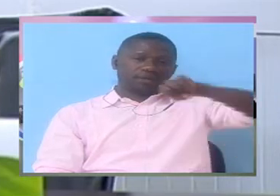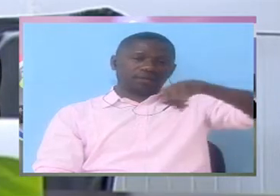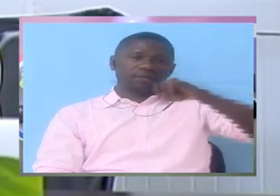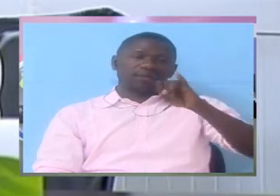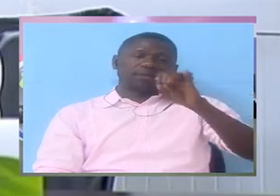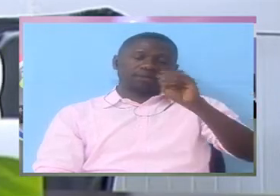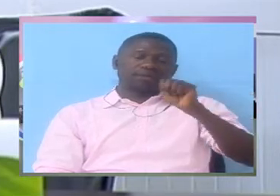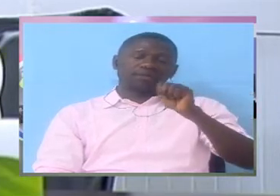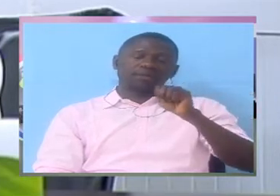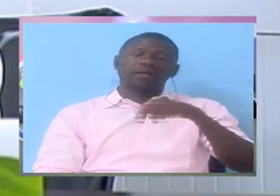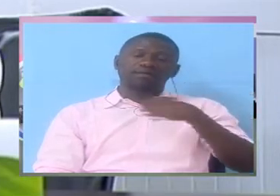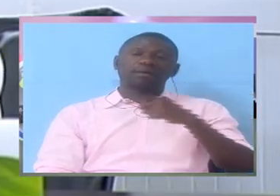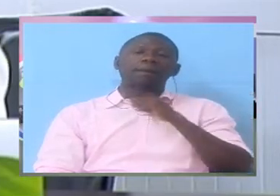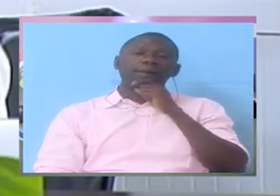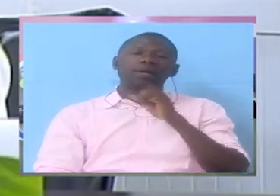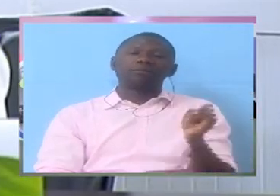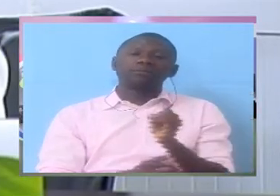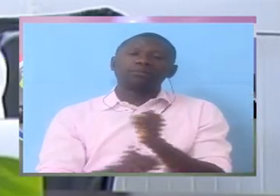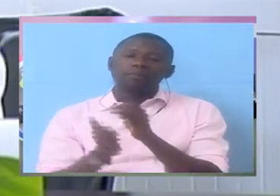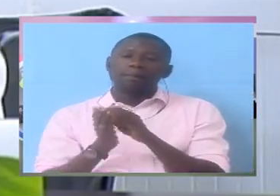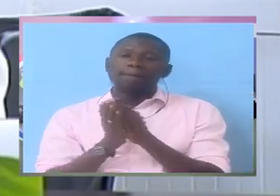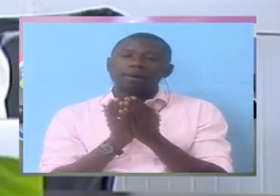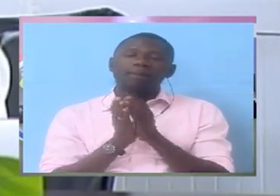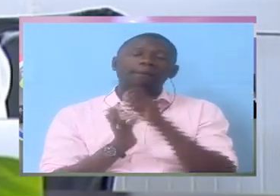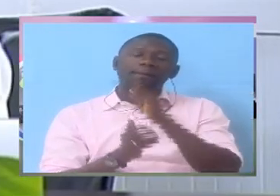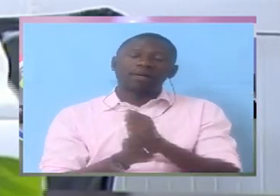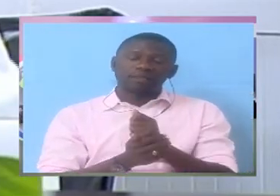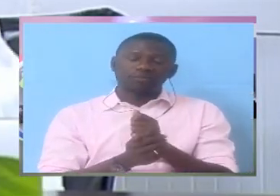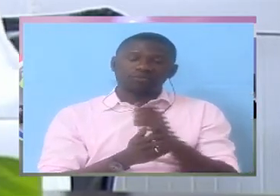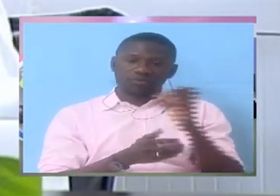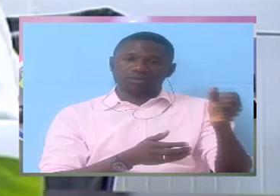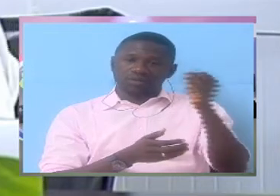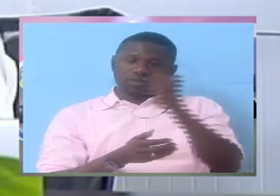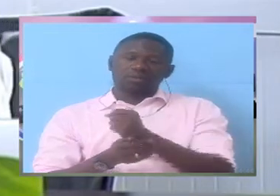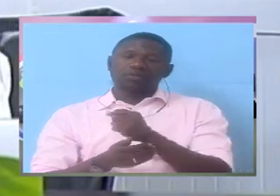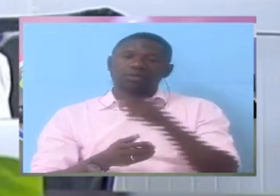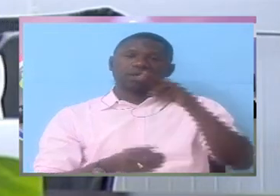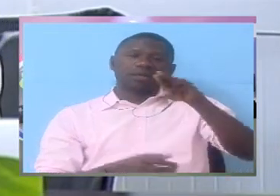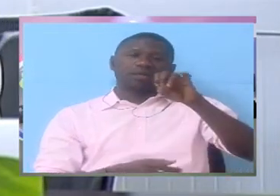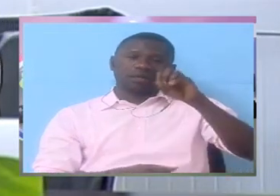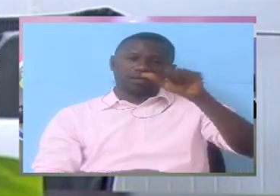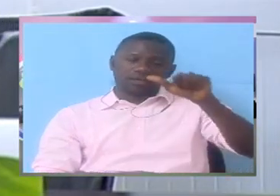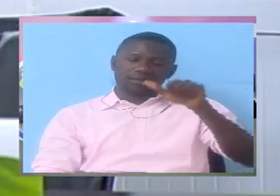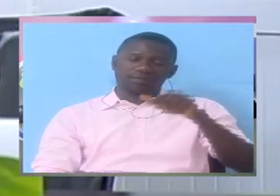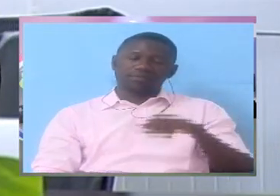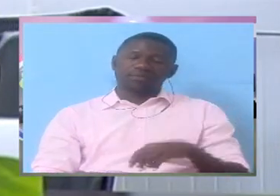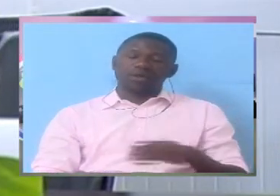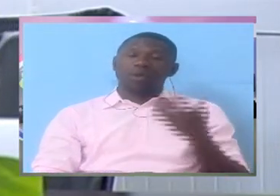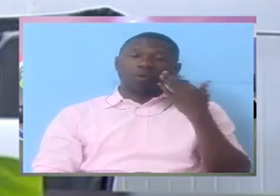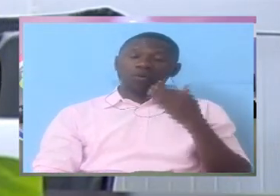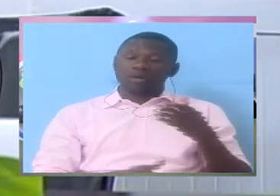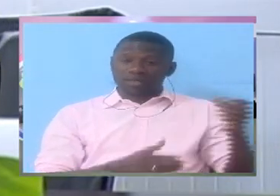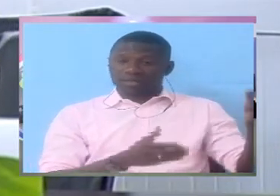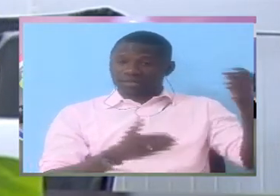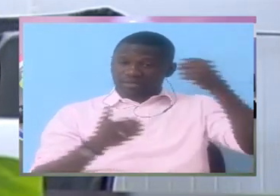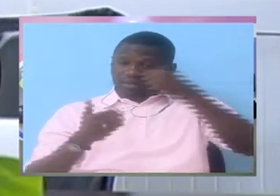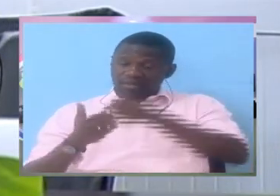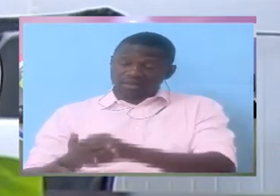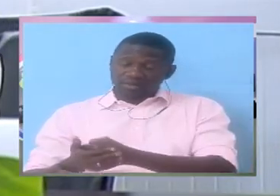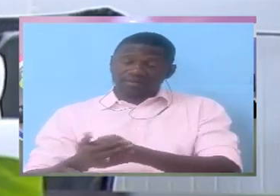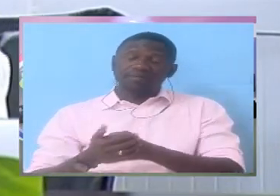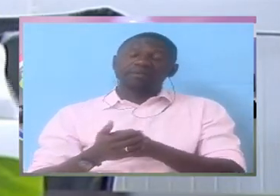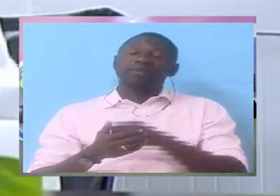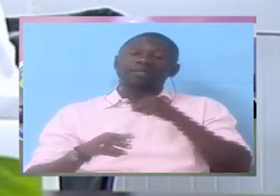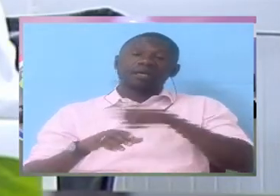afamuta ya nati NIA. On arrival, all the senior officers we were on the ground there. Itumabefuta la tumene nteli anyatong kulu baby jele